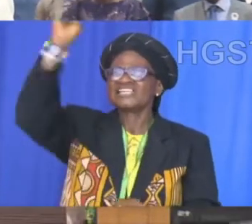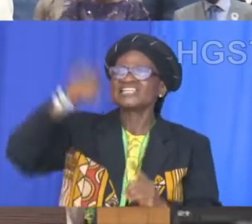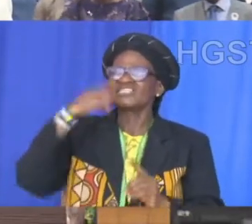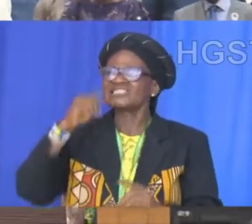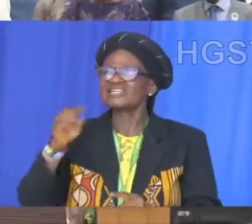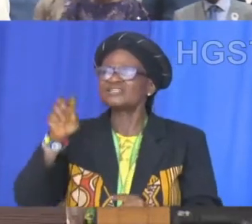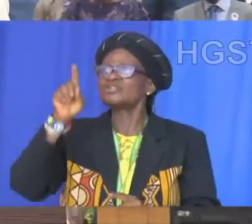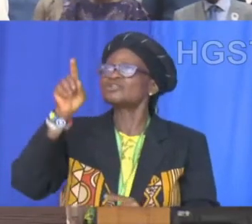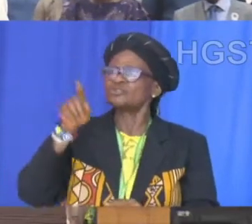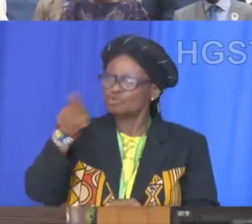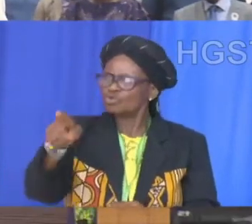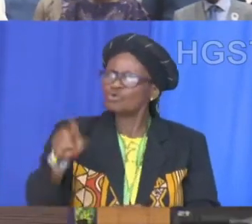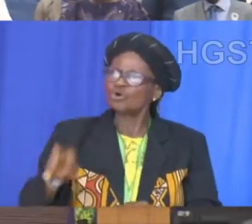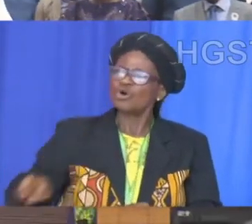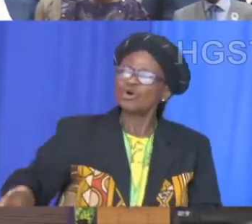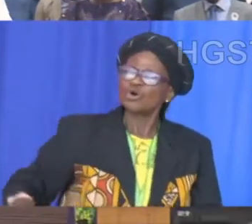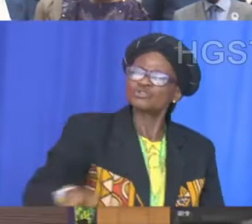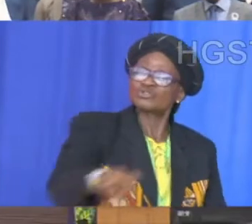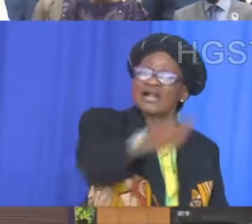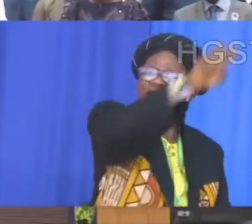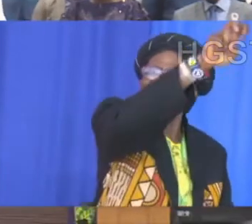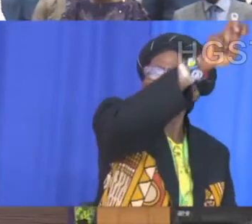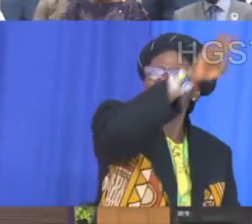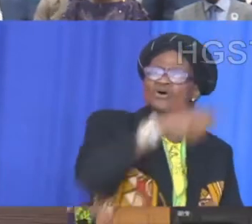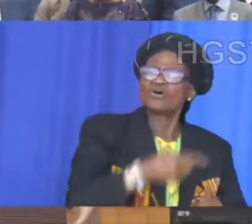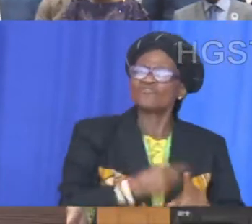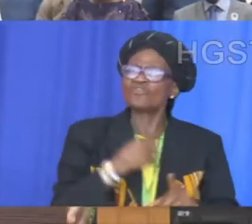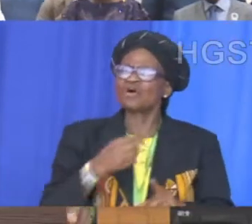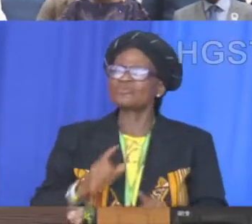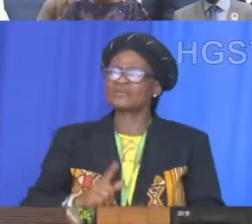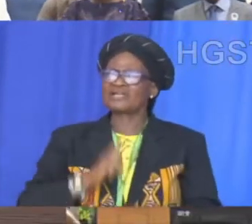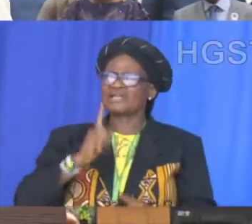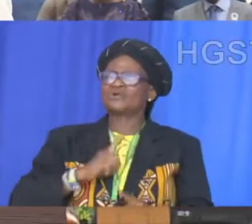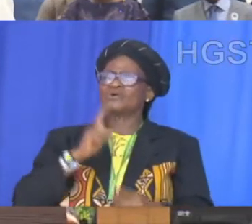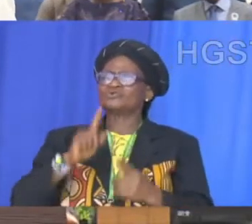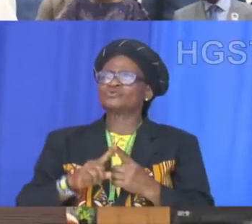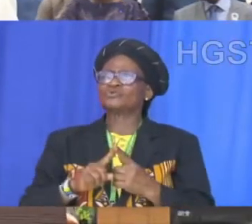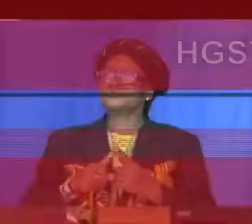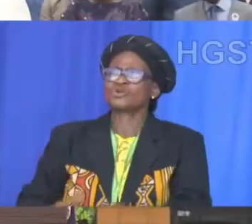traveled from Lagos to the camp.